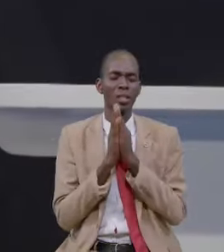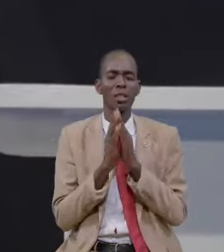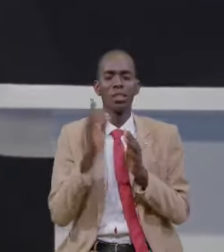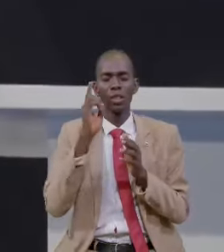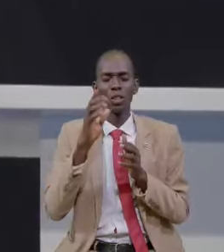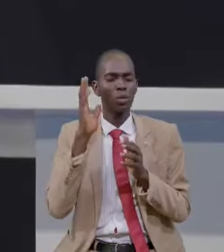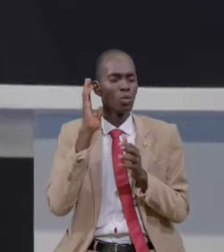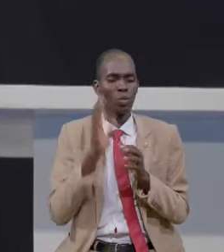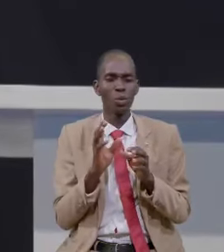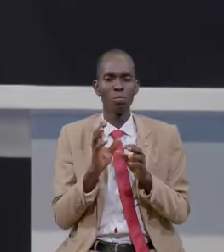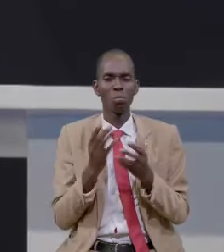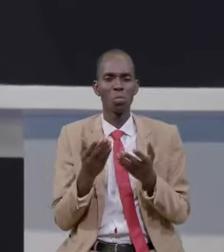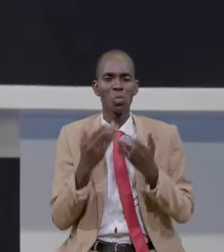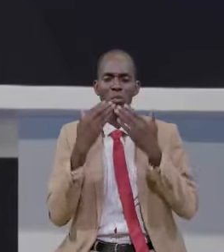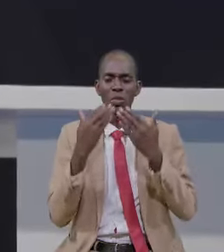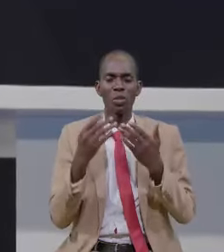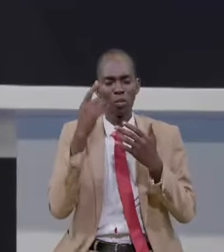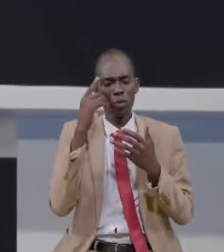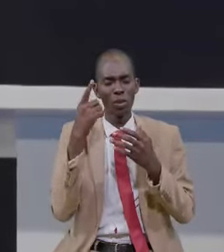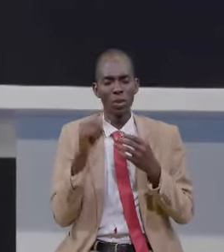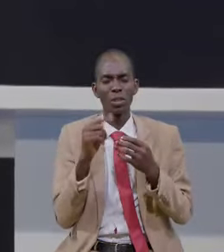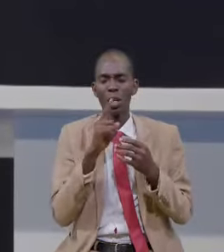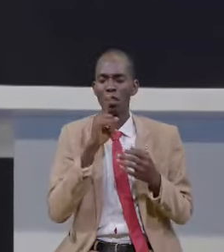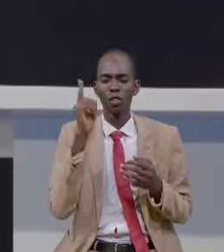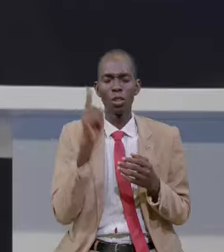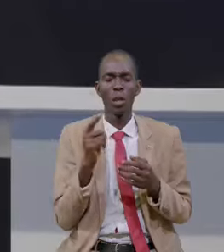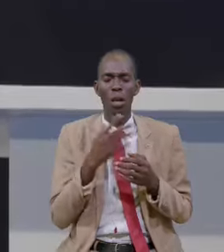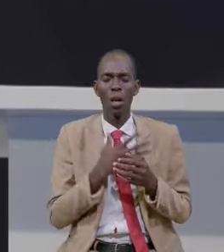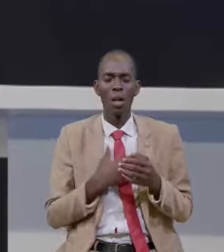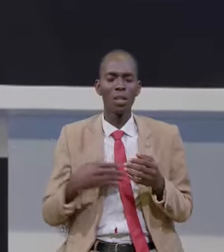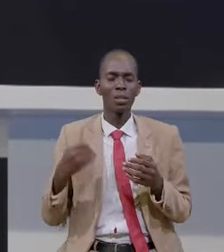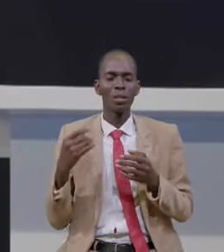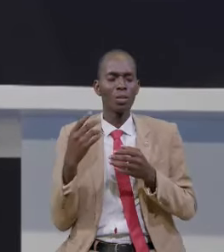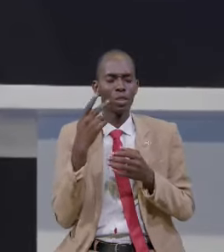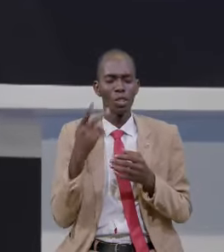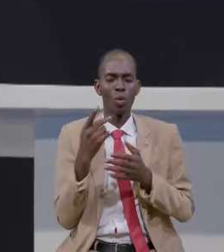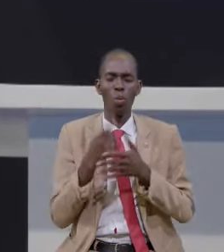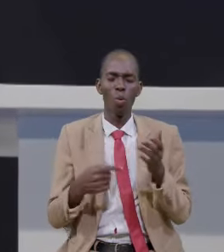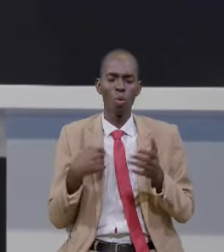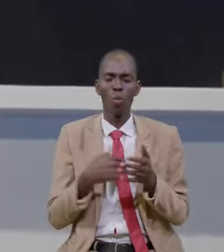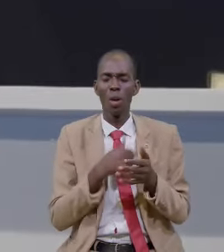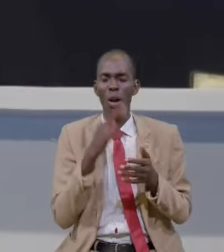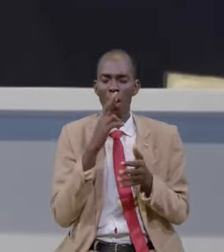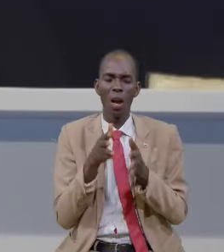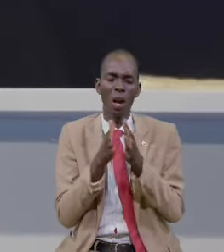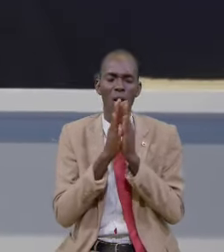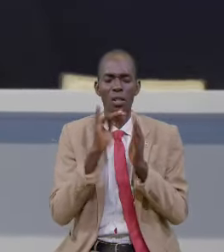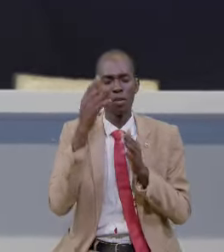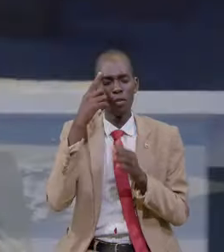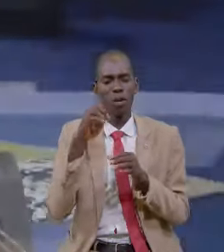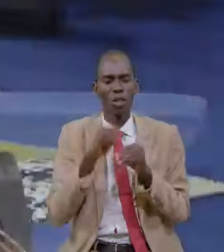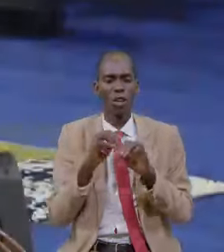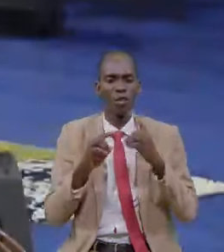us assurance, and that gives us what we are asking for. In 1 John chapter